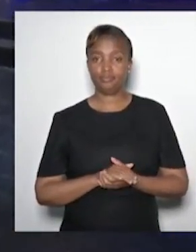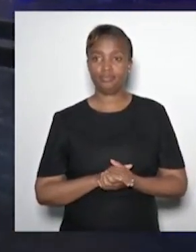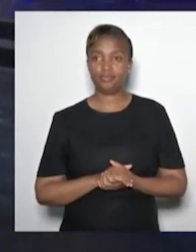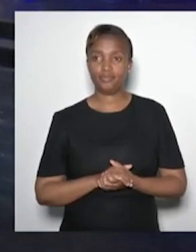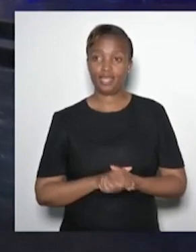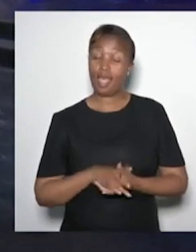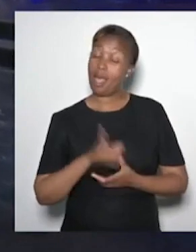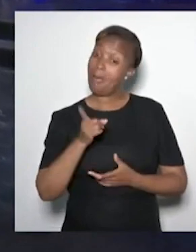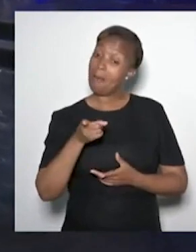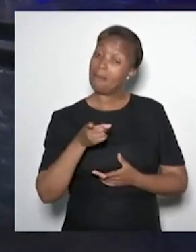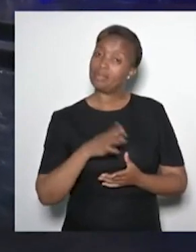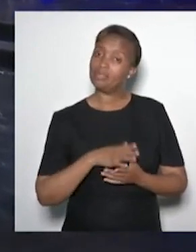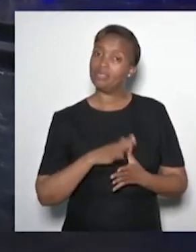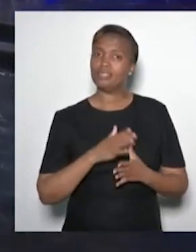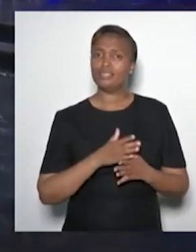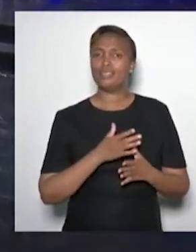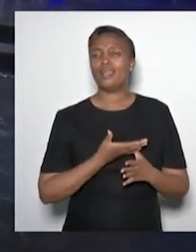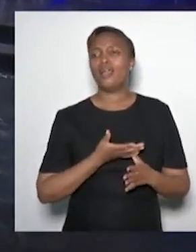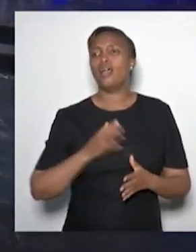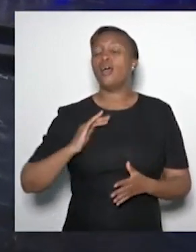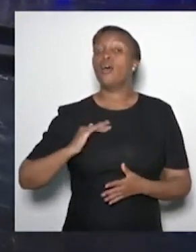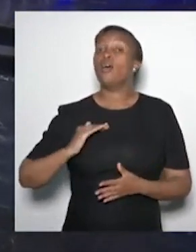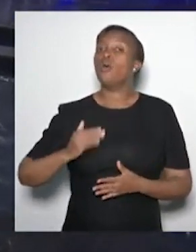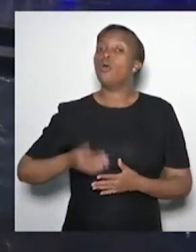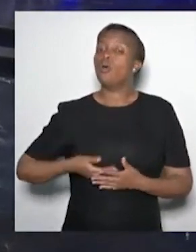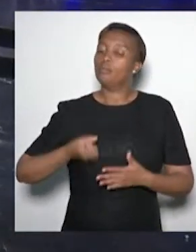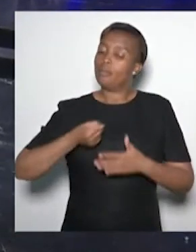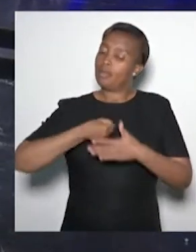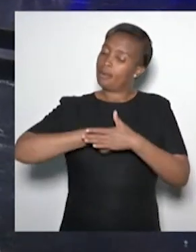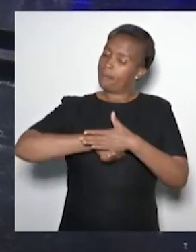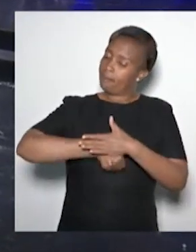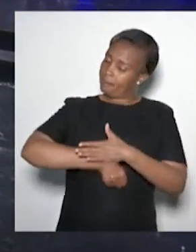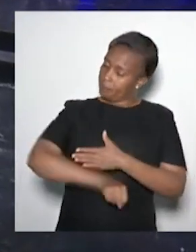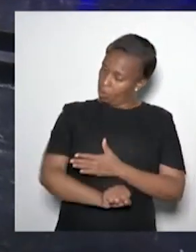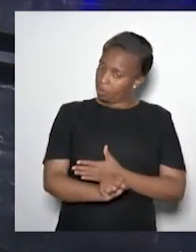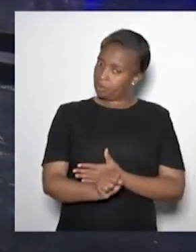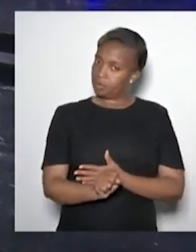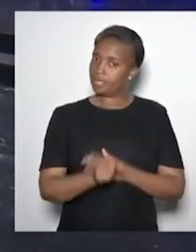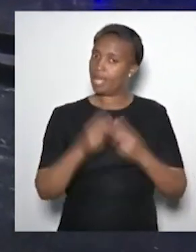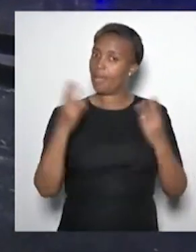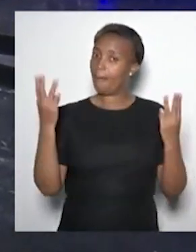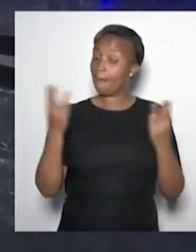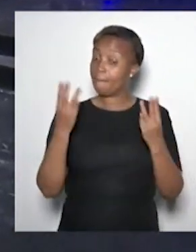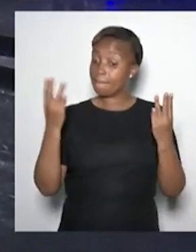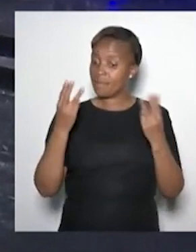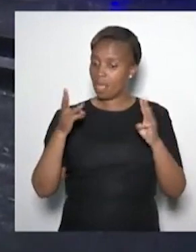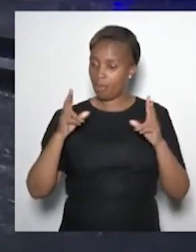But it's because Basadi, they gave birth to the human race.